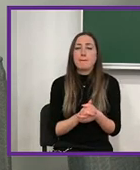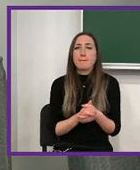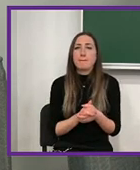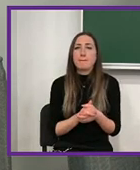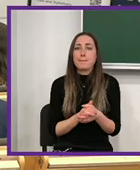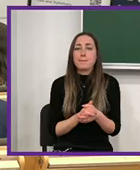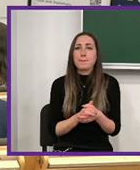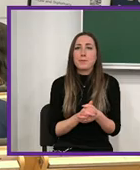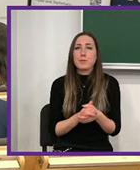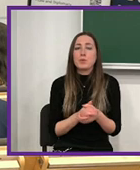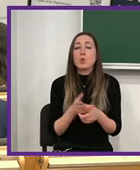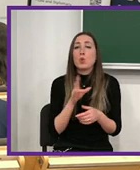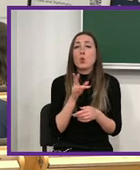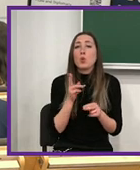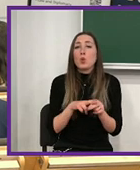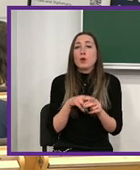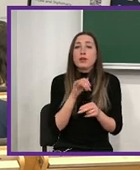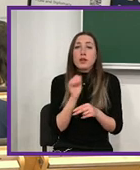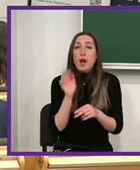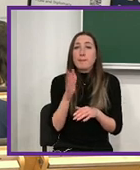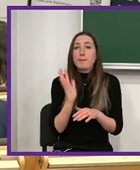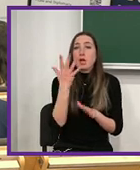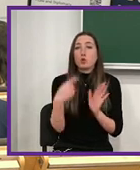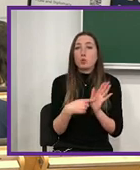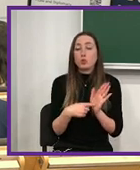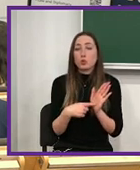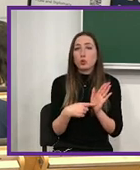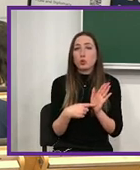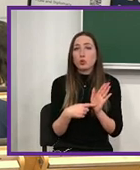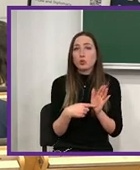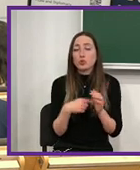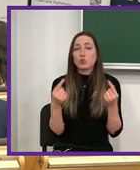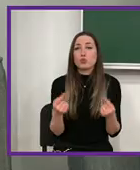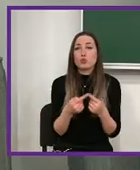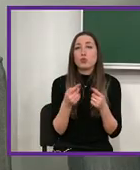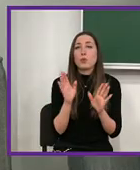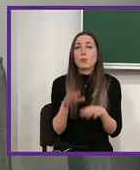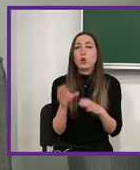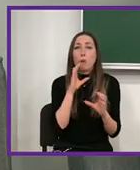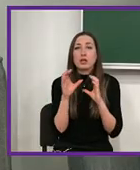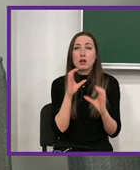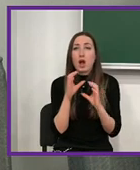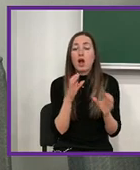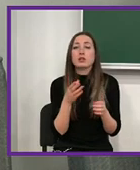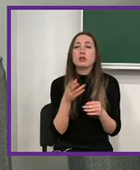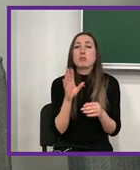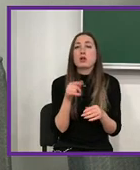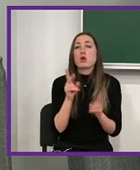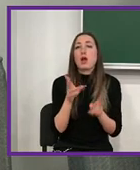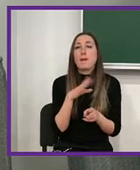Yes, so on point five, communicate how impacts are addressed. We have our annual human